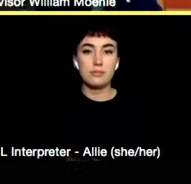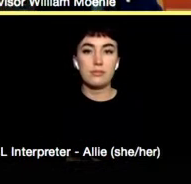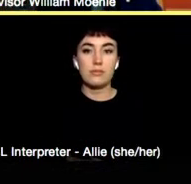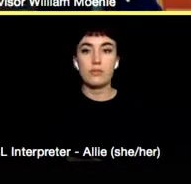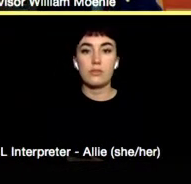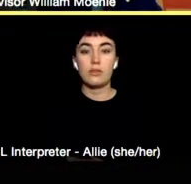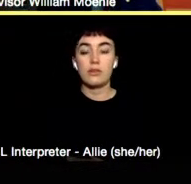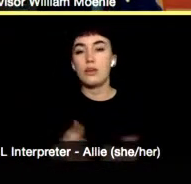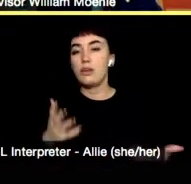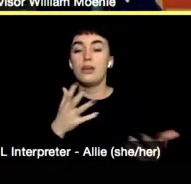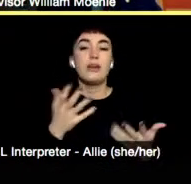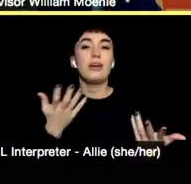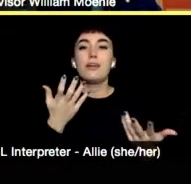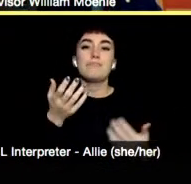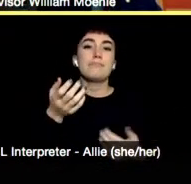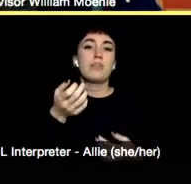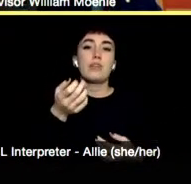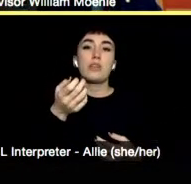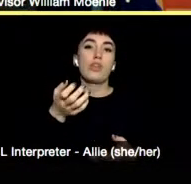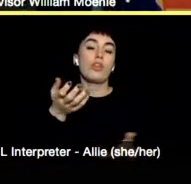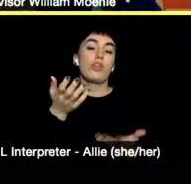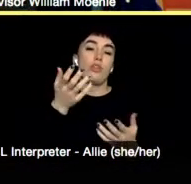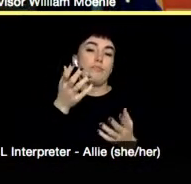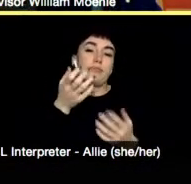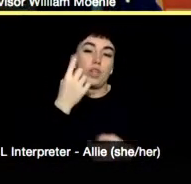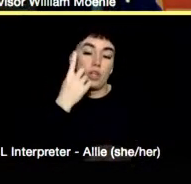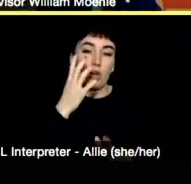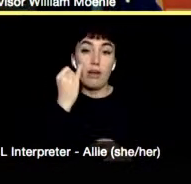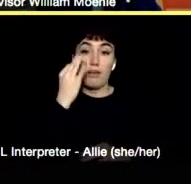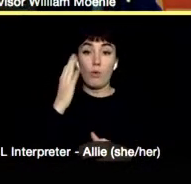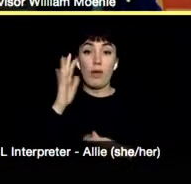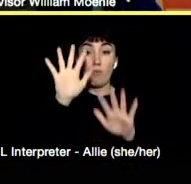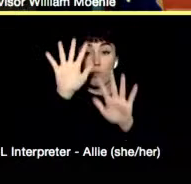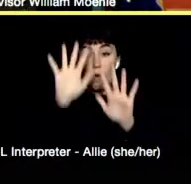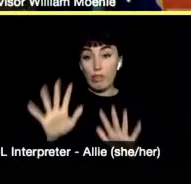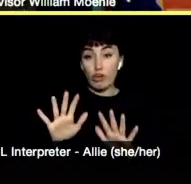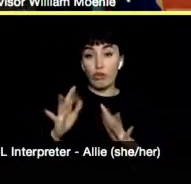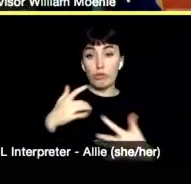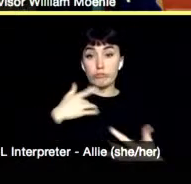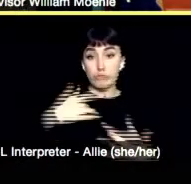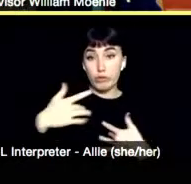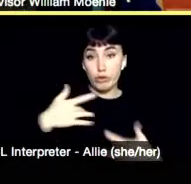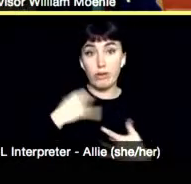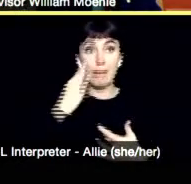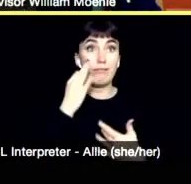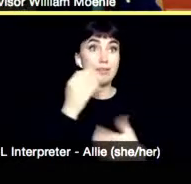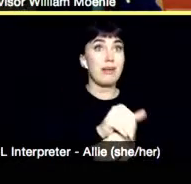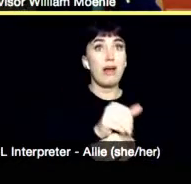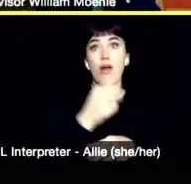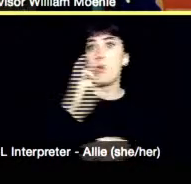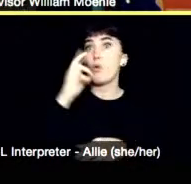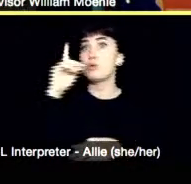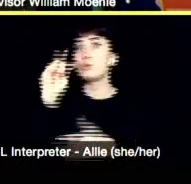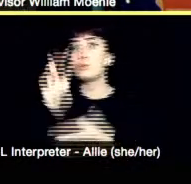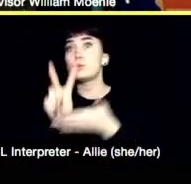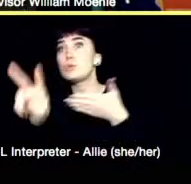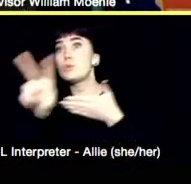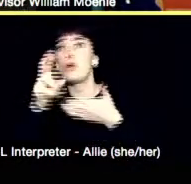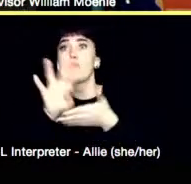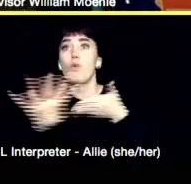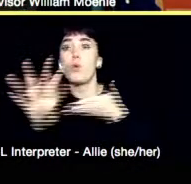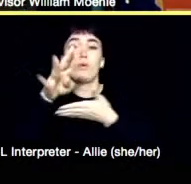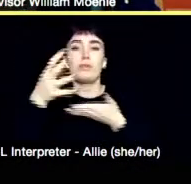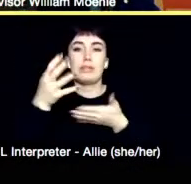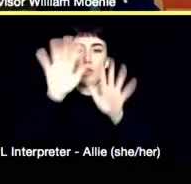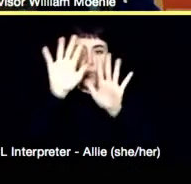weather, but look, weather, if we're going to have weather concerns, whether we do it tonight or whether we do it in 2 weeks or even 4 weeks,